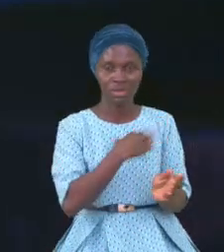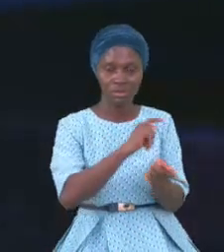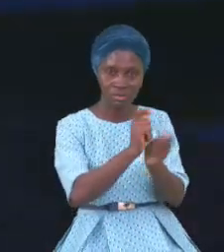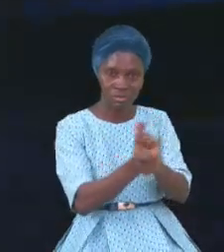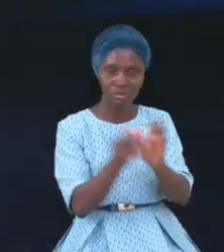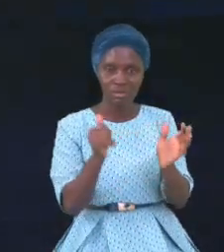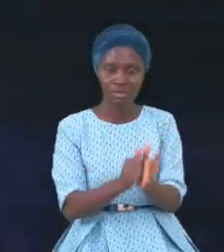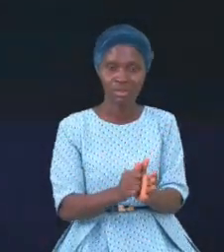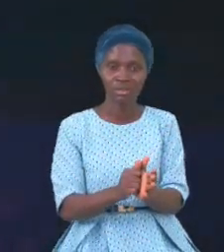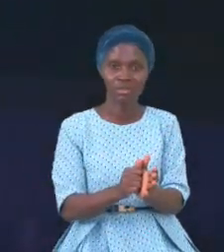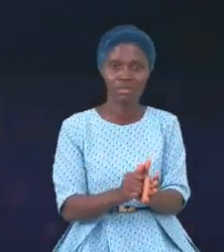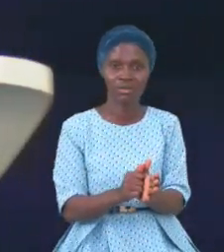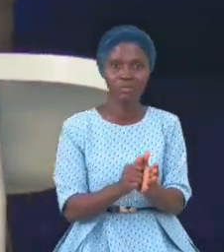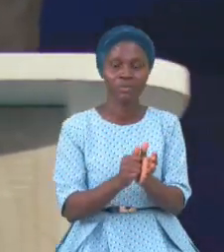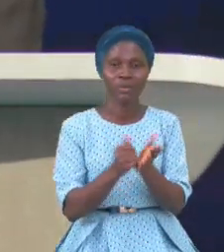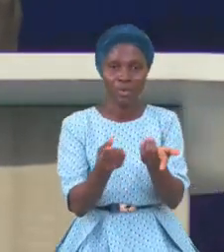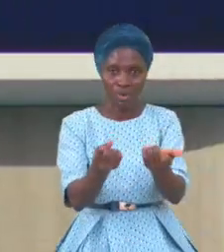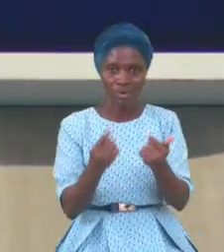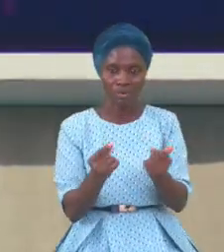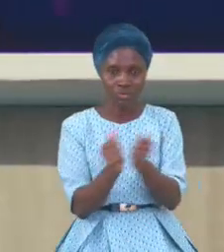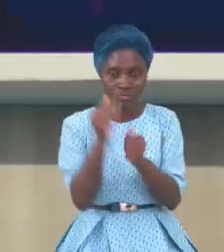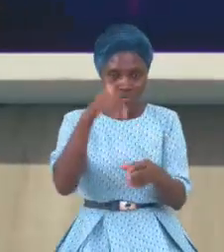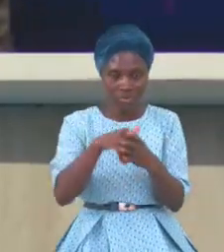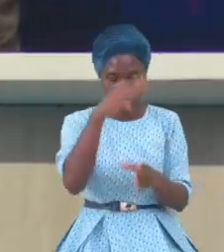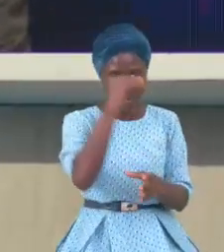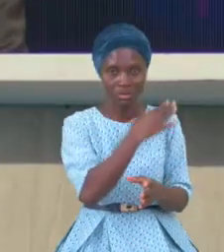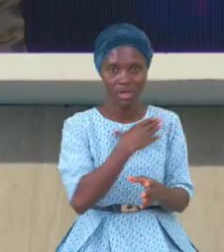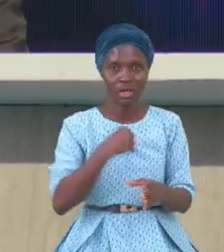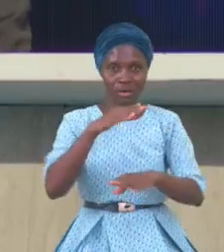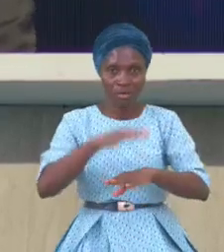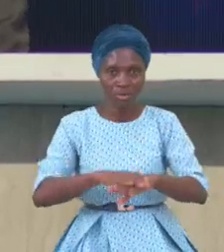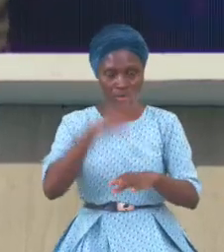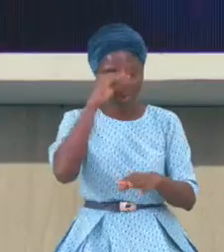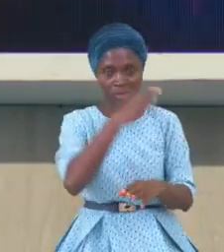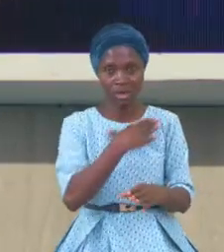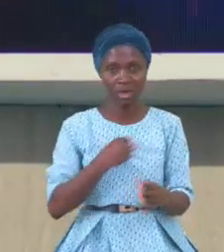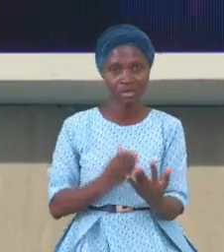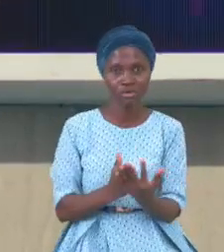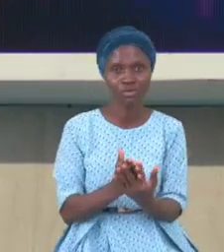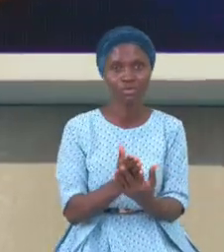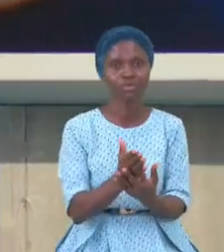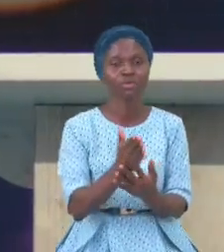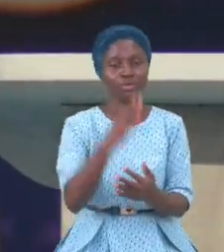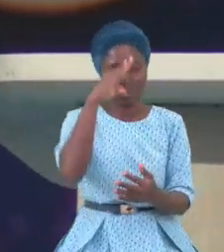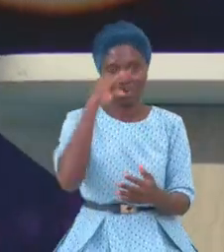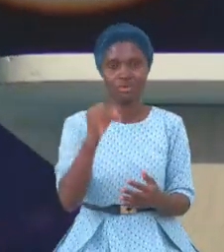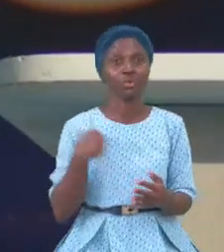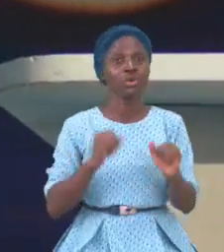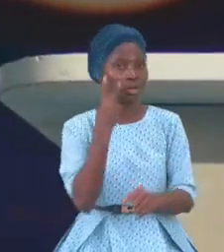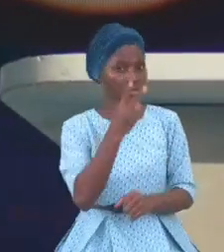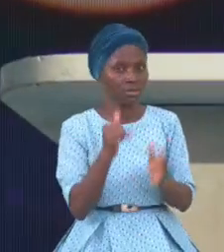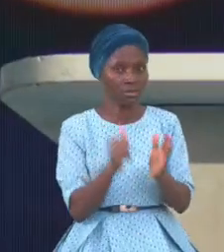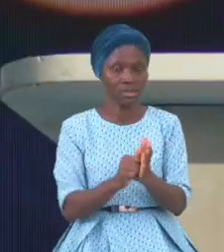came within him, upon him, and through him. We could see that change and